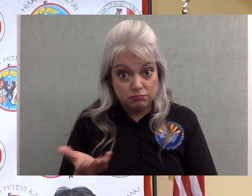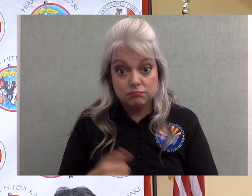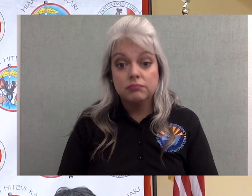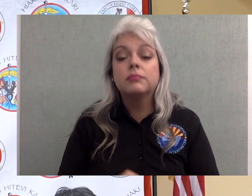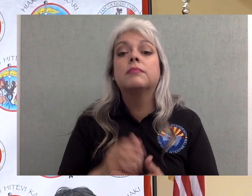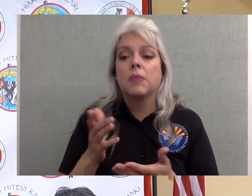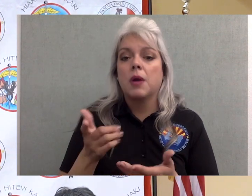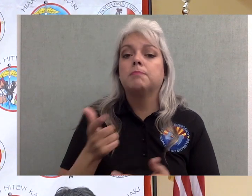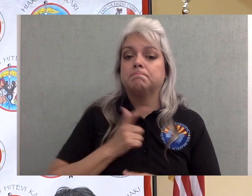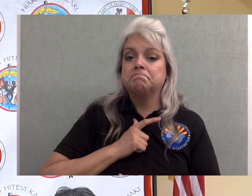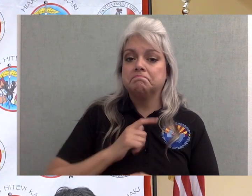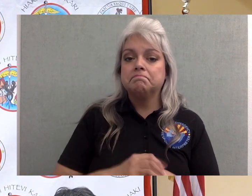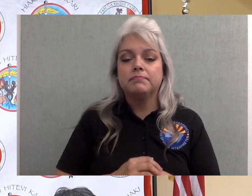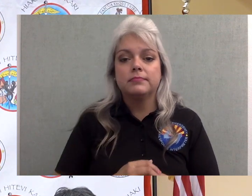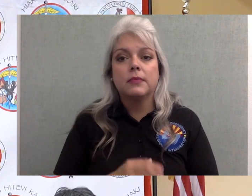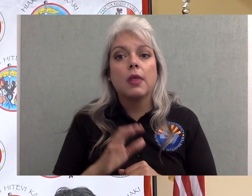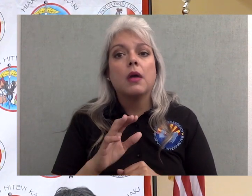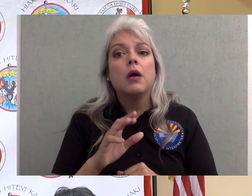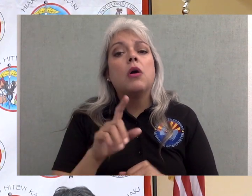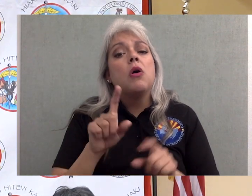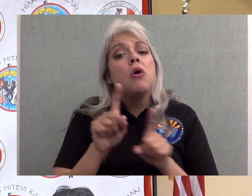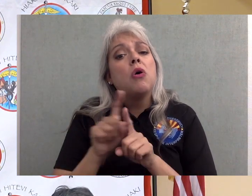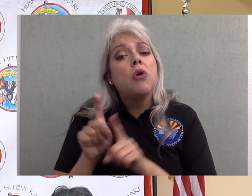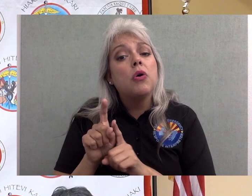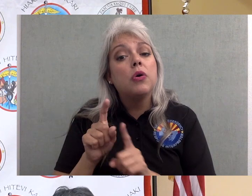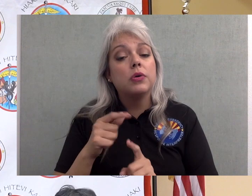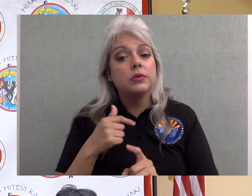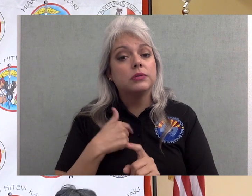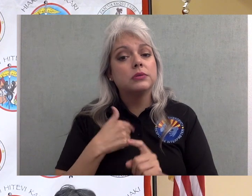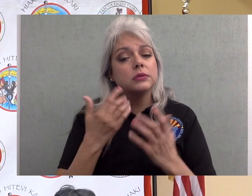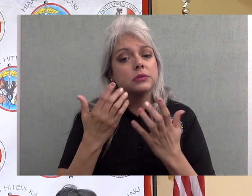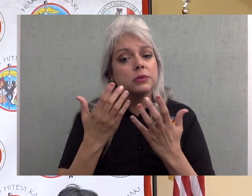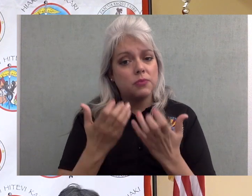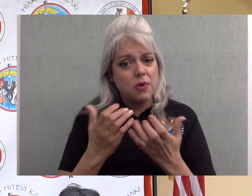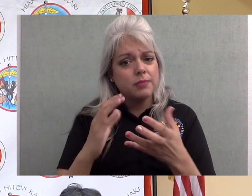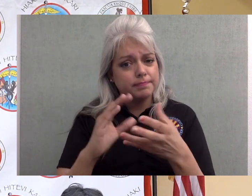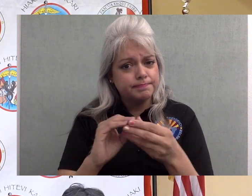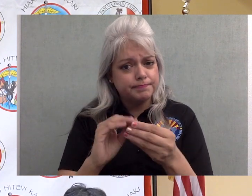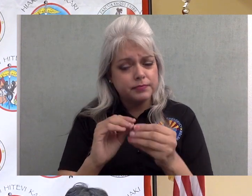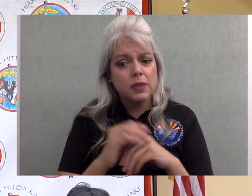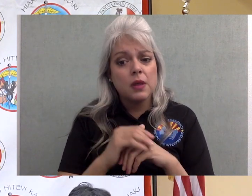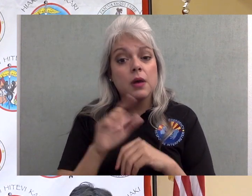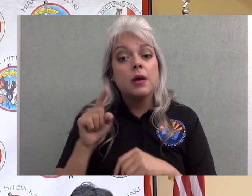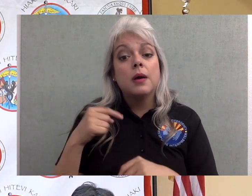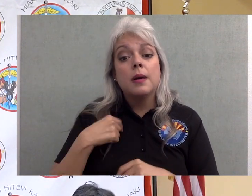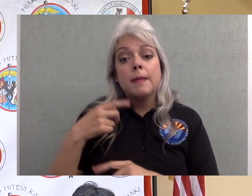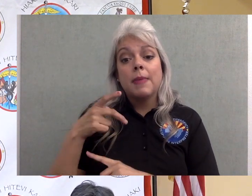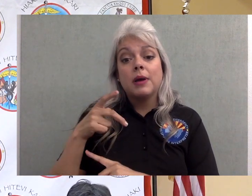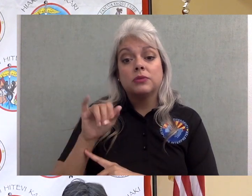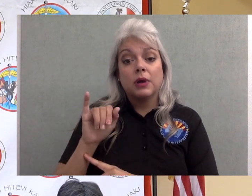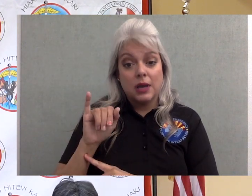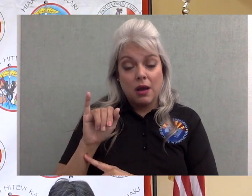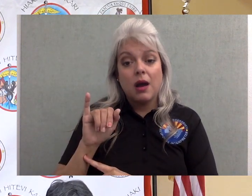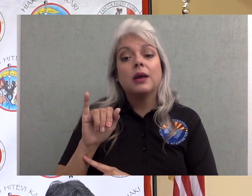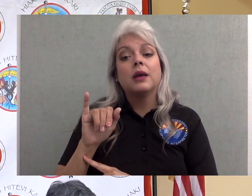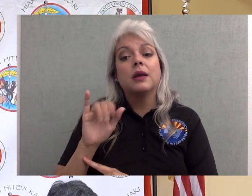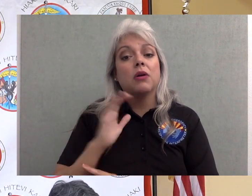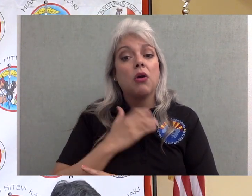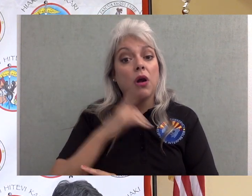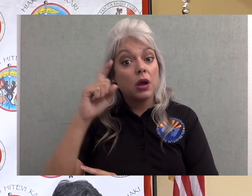Okay. I'd also like to mention that PYT tribal government continues to operate on a reduced